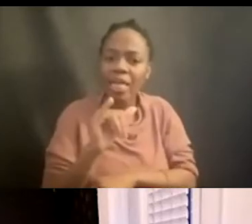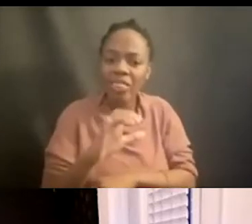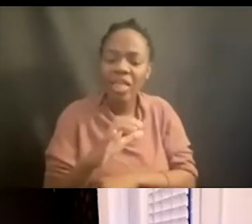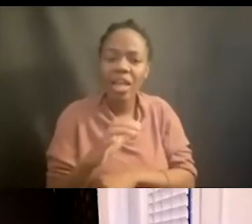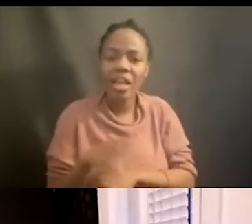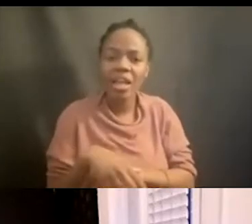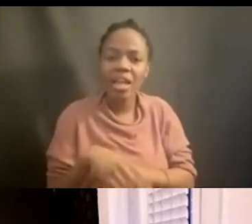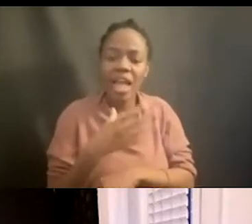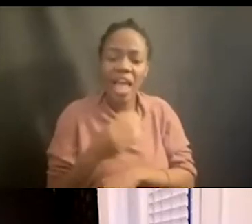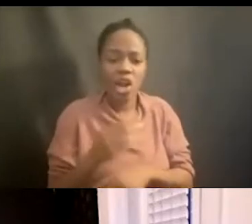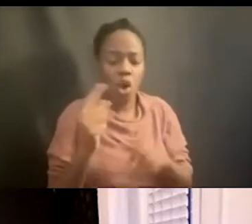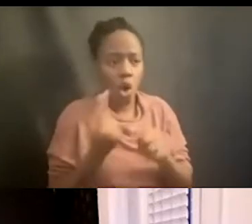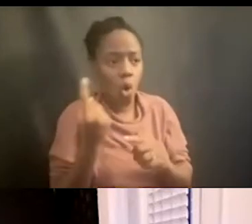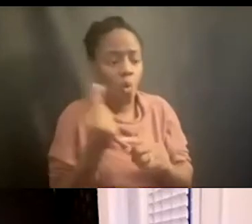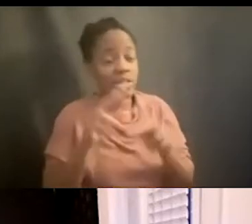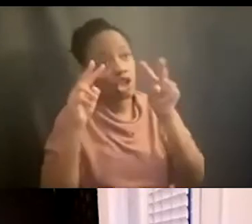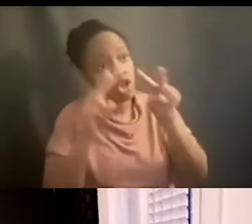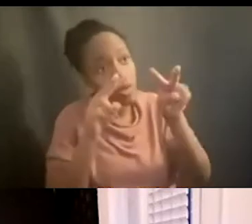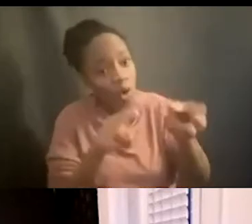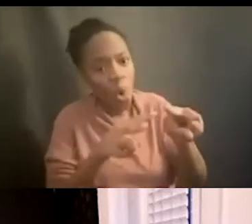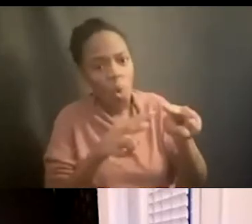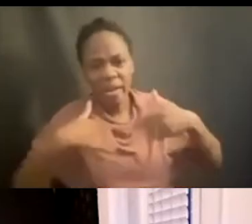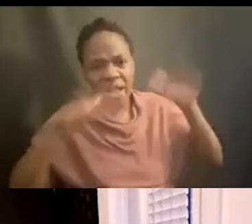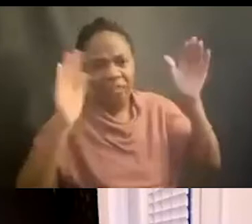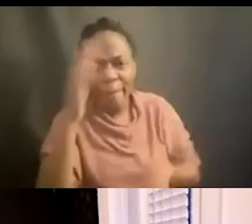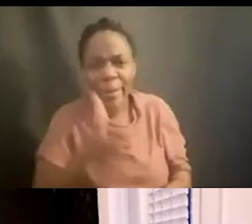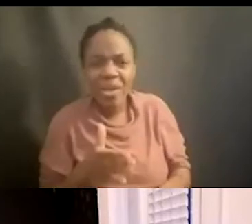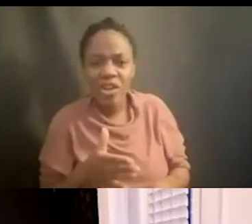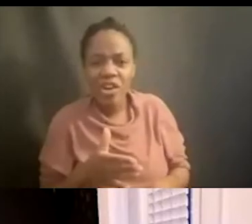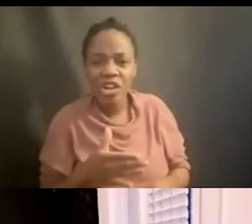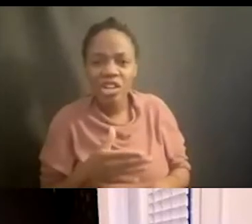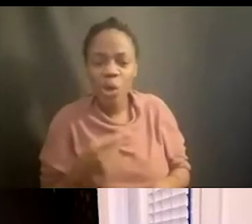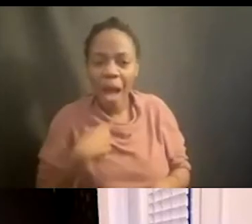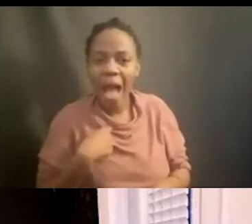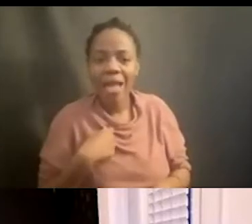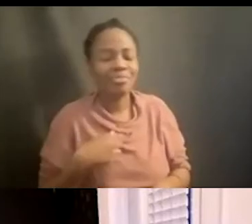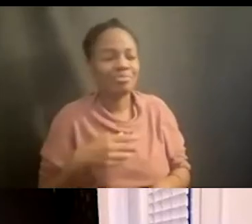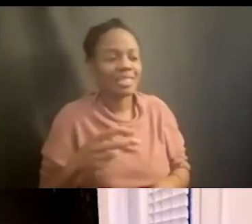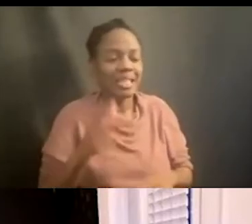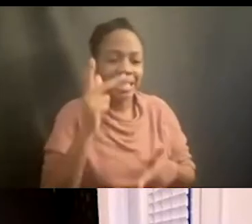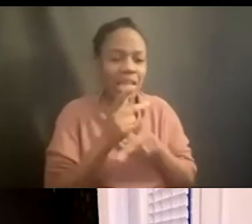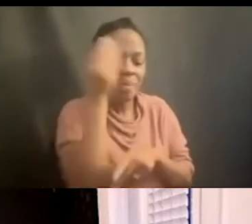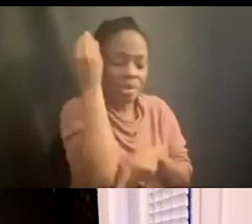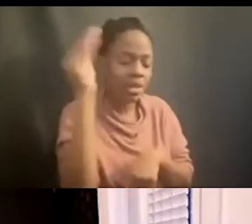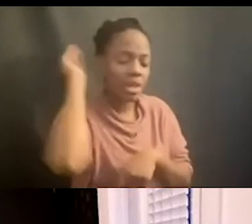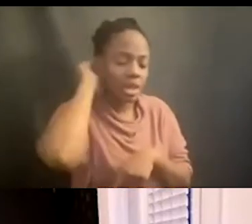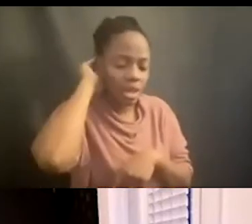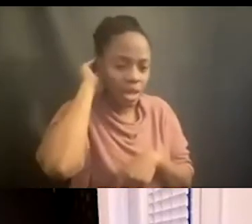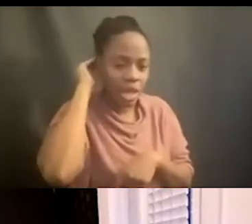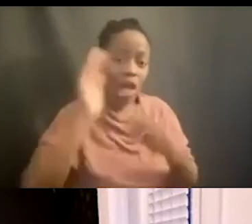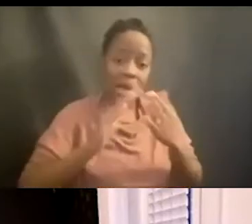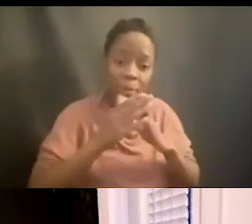of always looking forward, never giving up. That's something I carry in the work that I do as a community leader, as an educator.